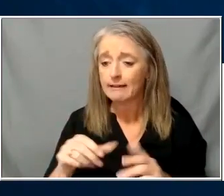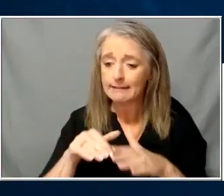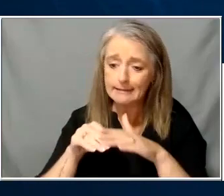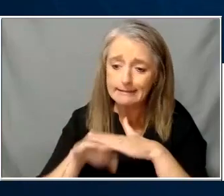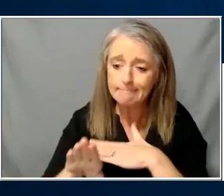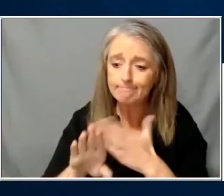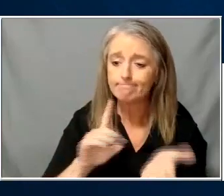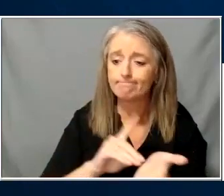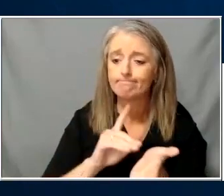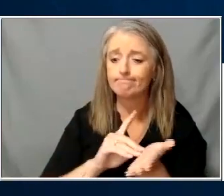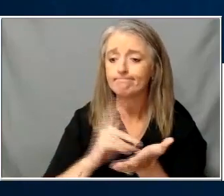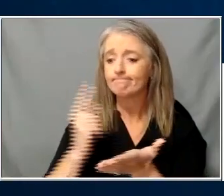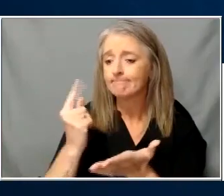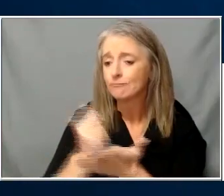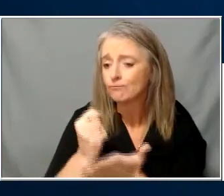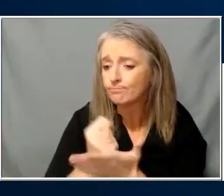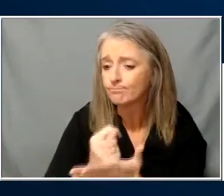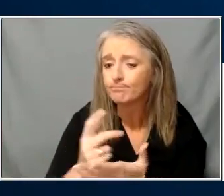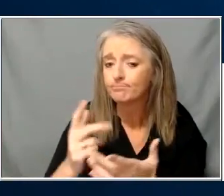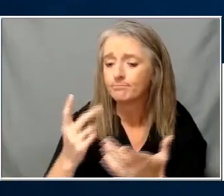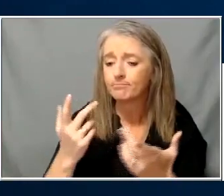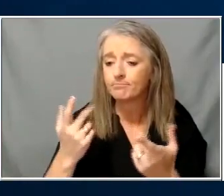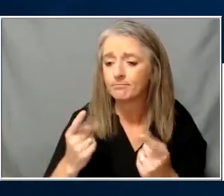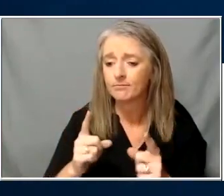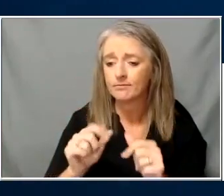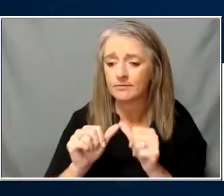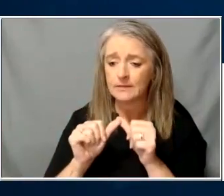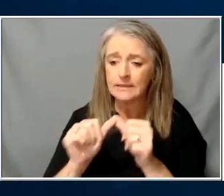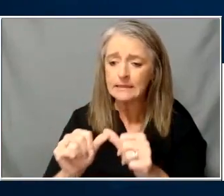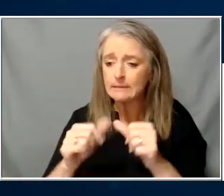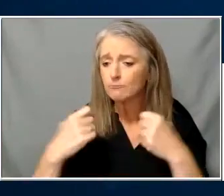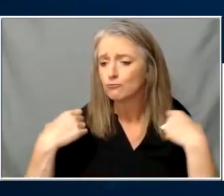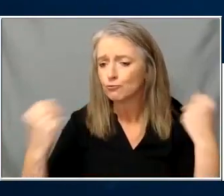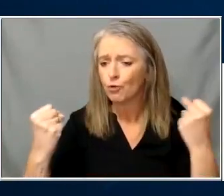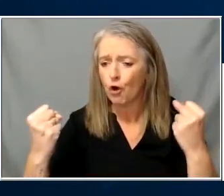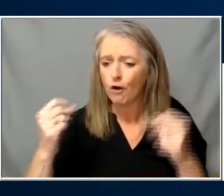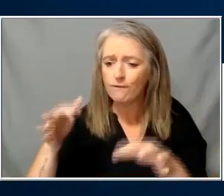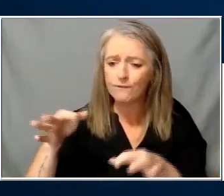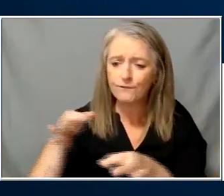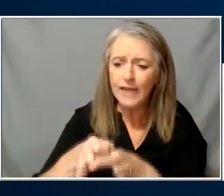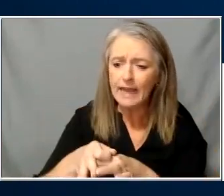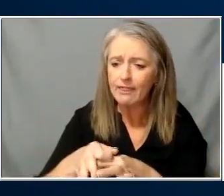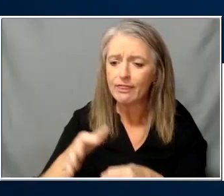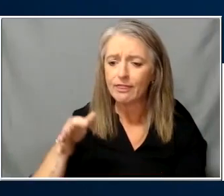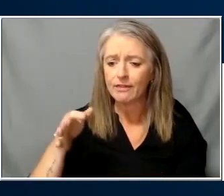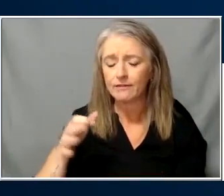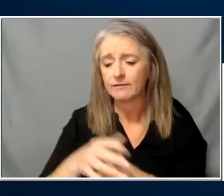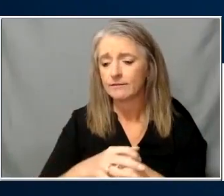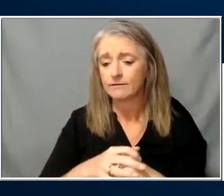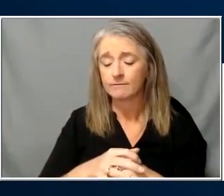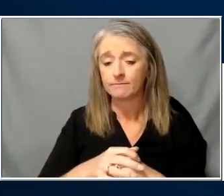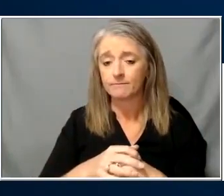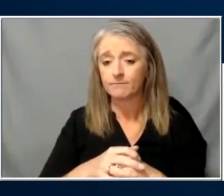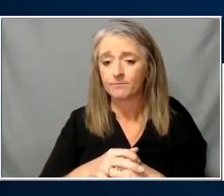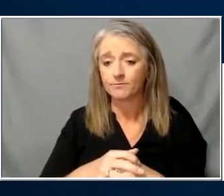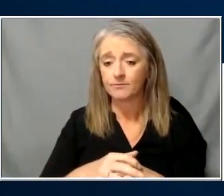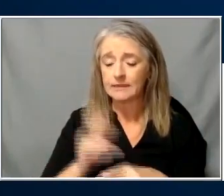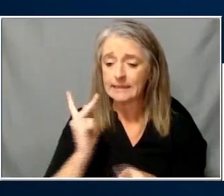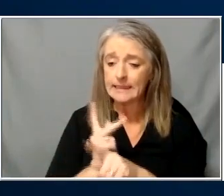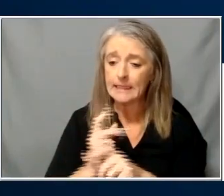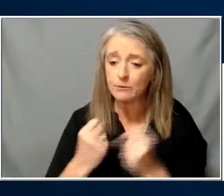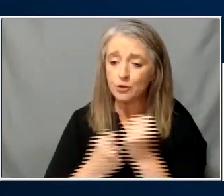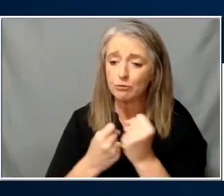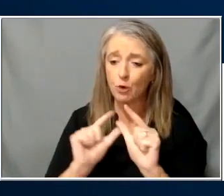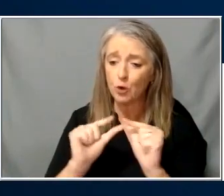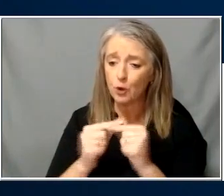there, get your treatment, stand strong on your faith, get that support group